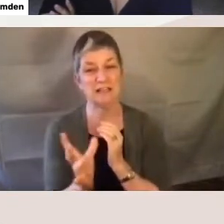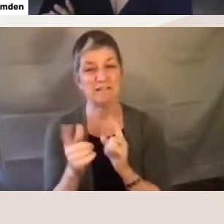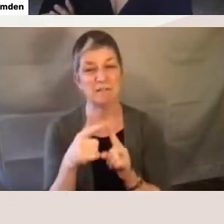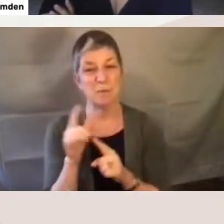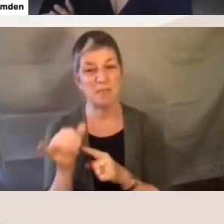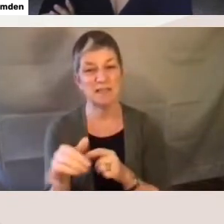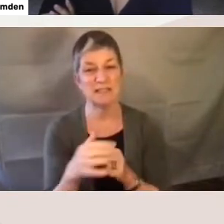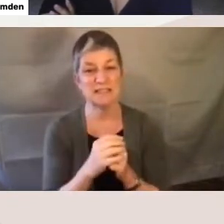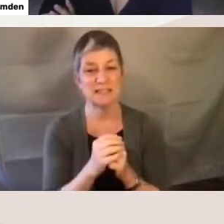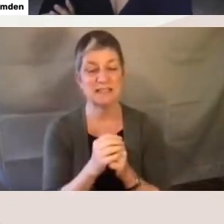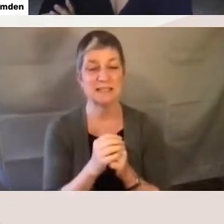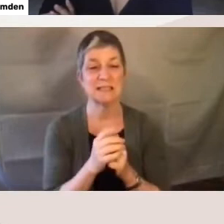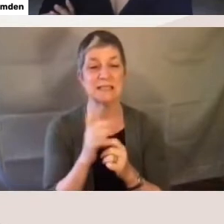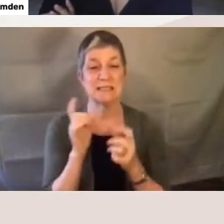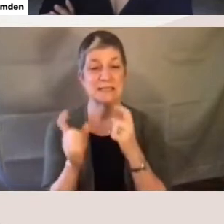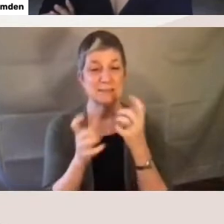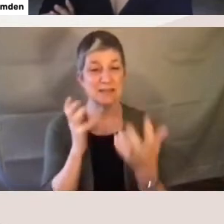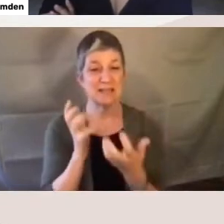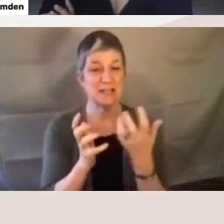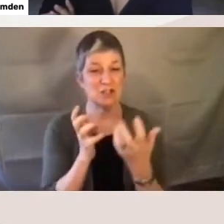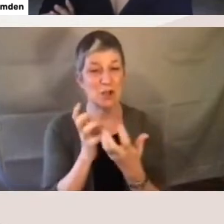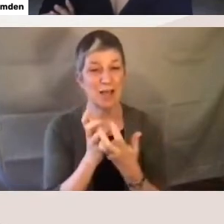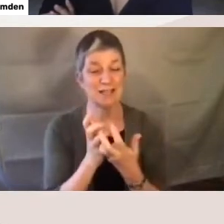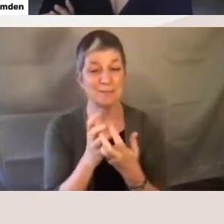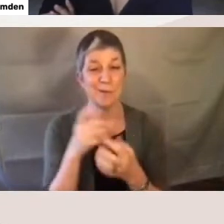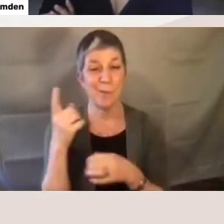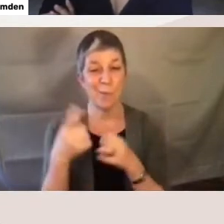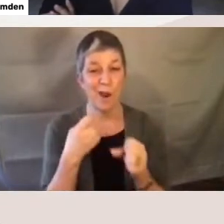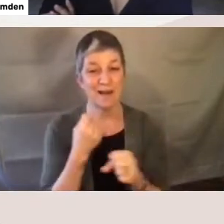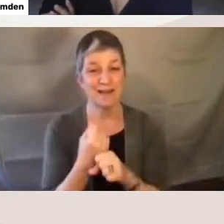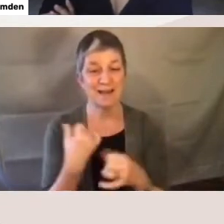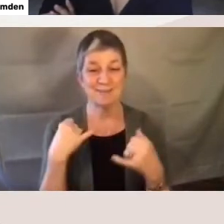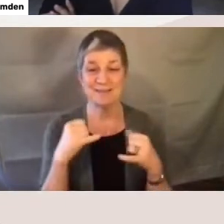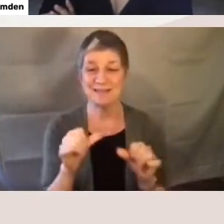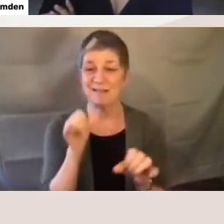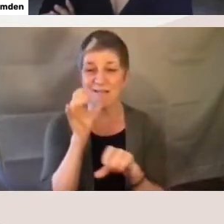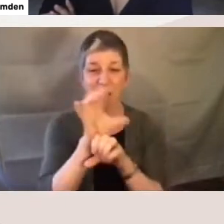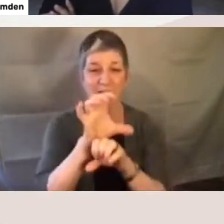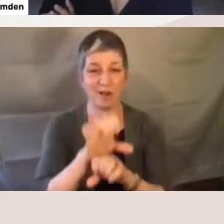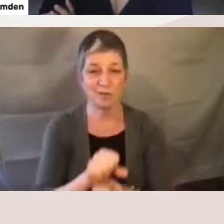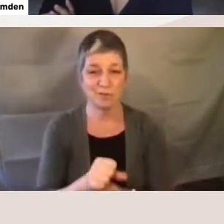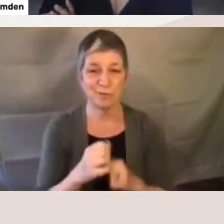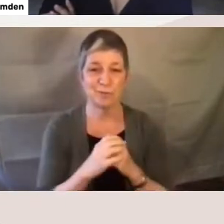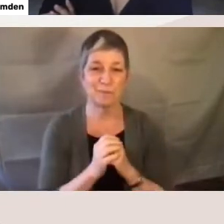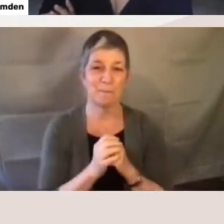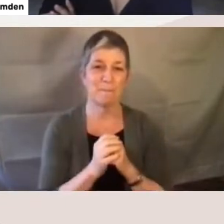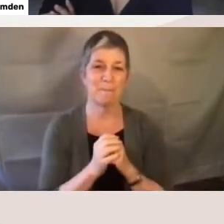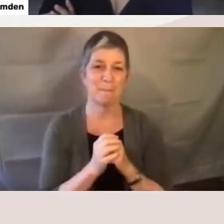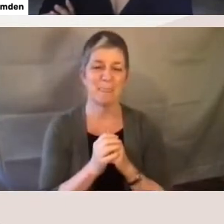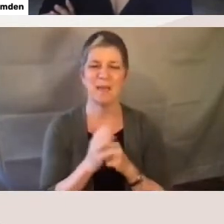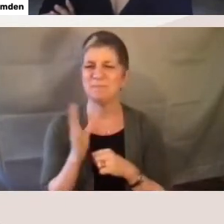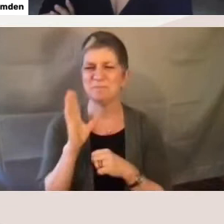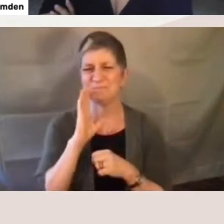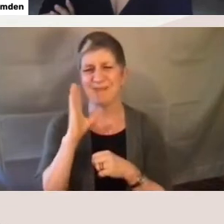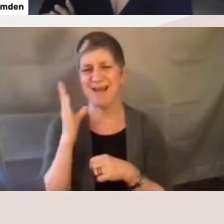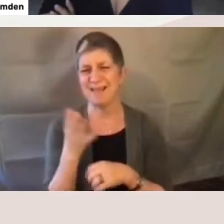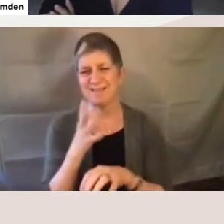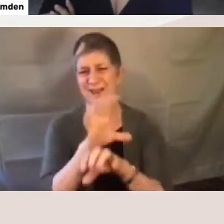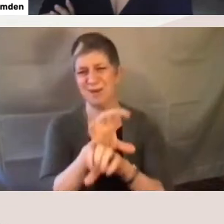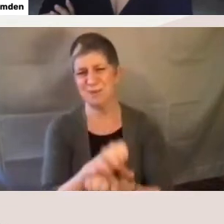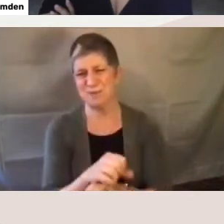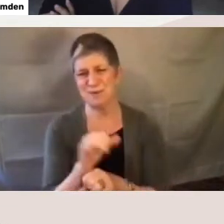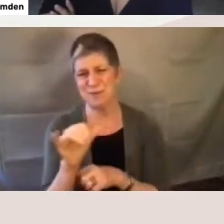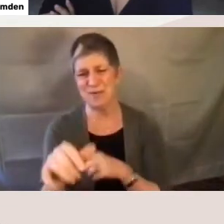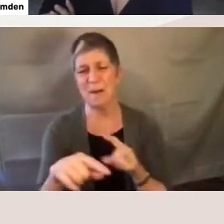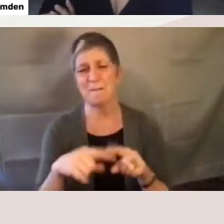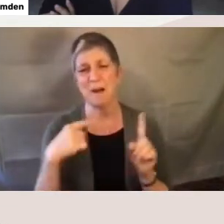And it's been an adjustment. It's been a year. I'm still not used to it. I don't think I'll ever get used to it. But